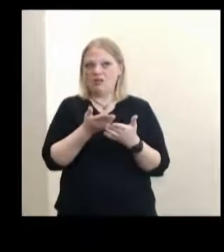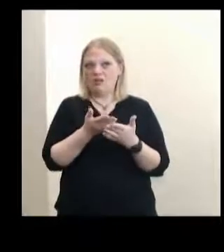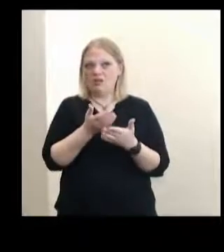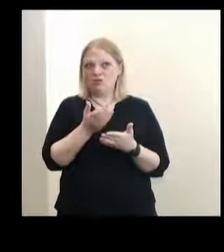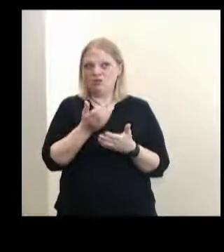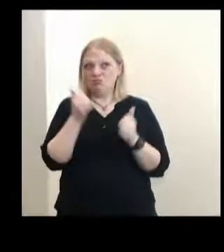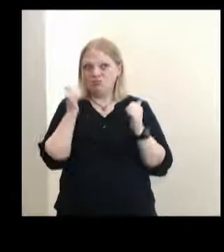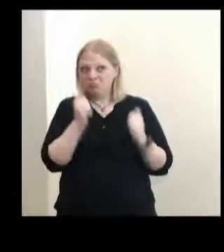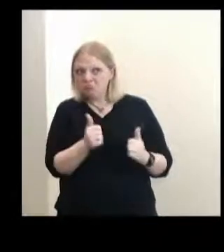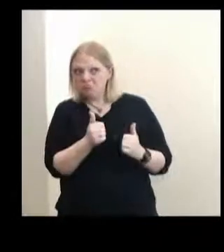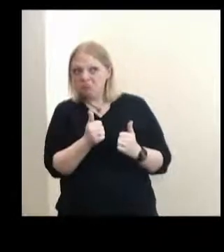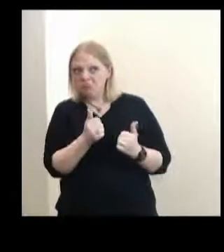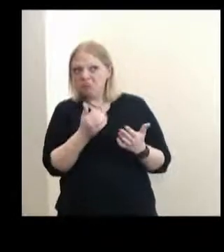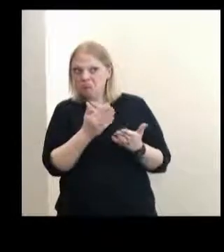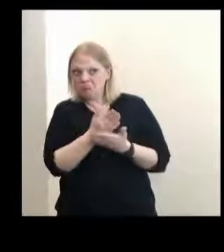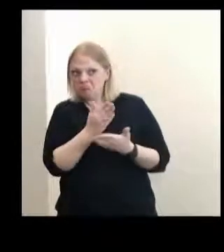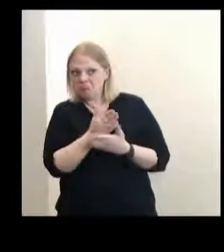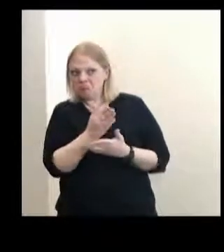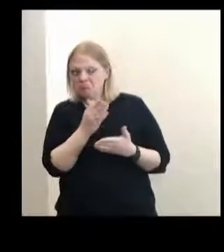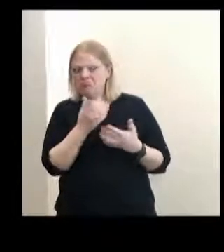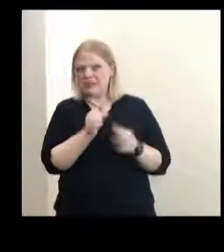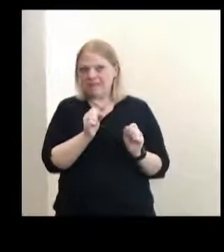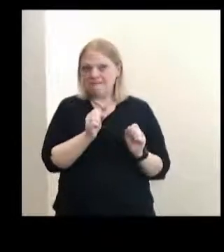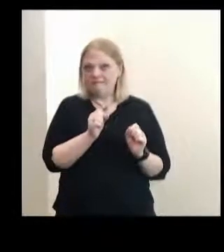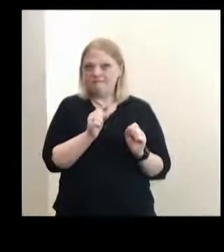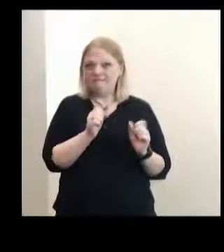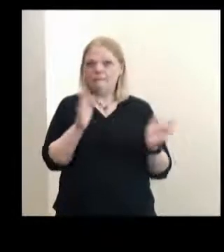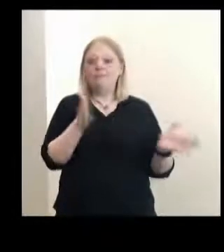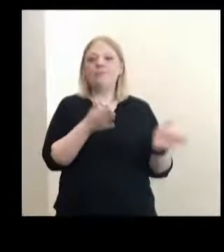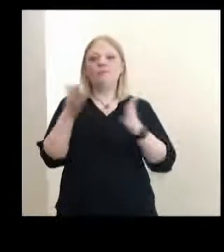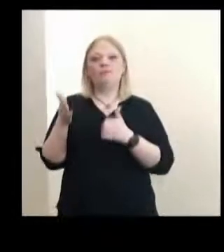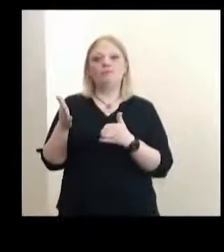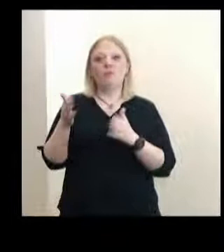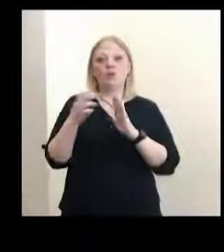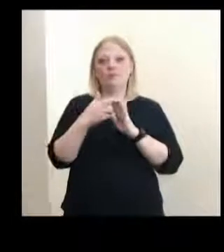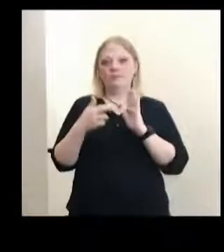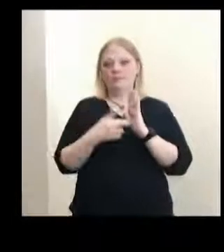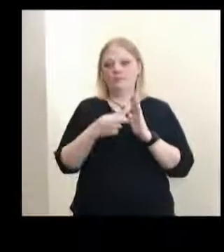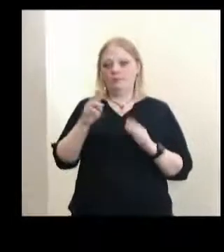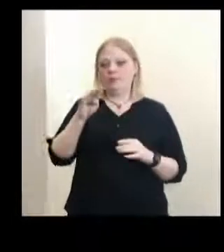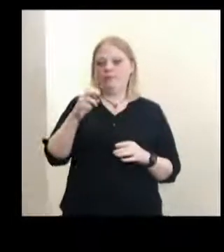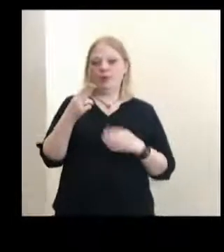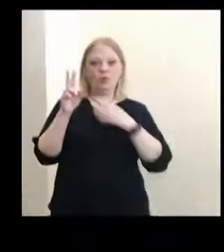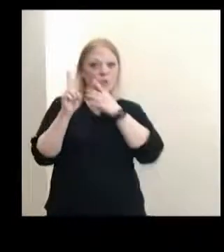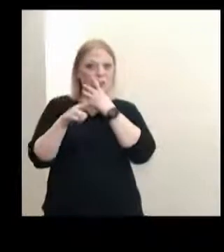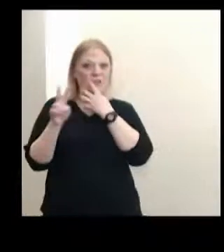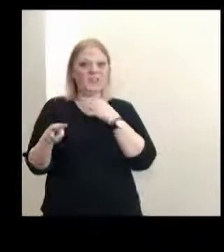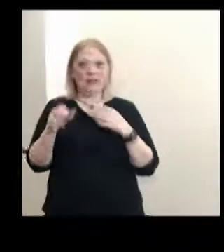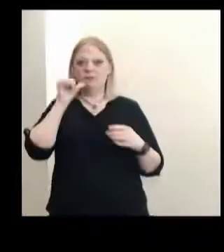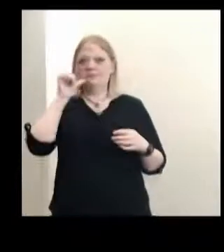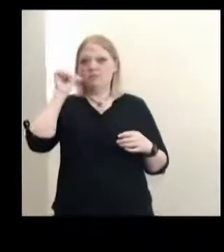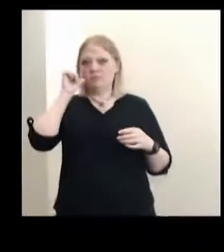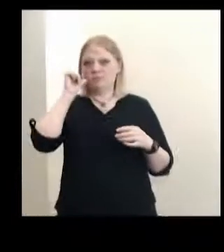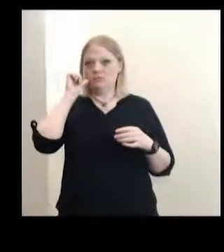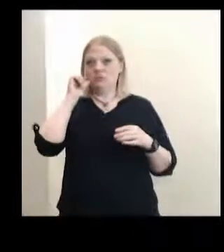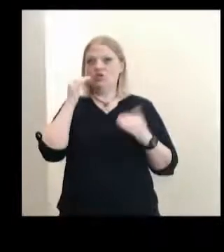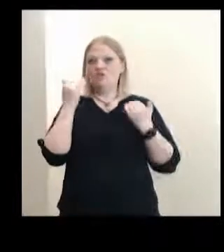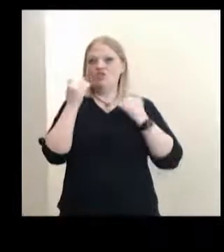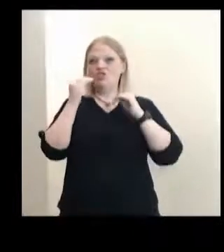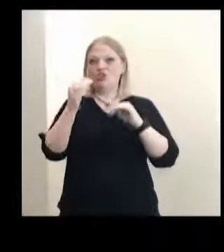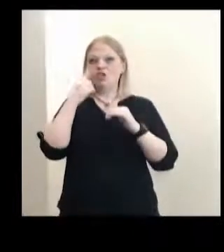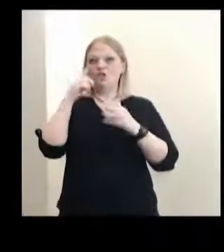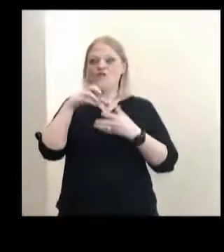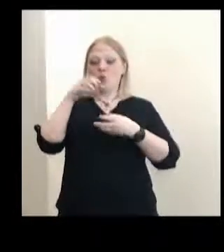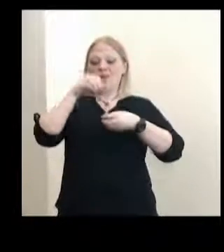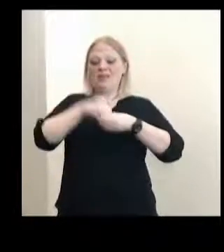safe. Other New York Forward guidance on March 22nd, capacity restrictions